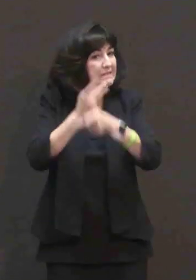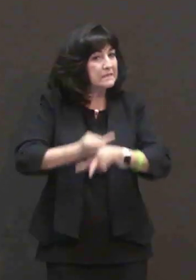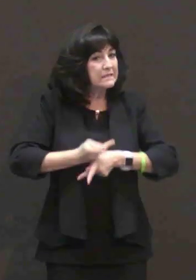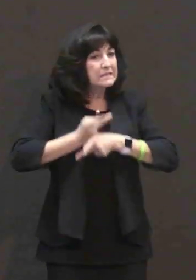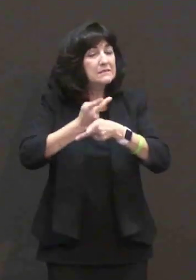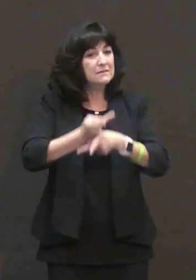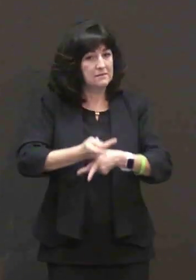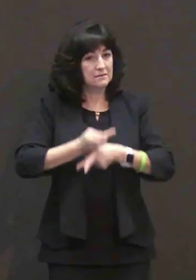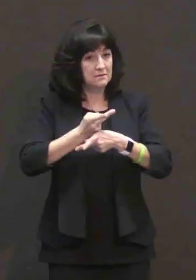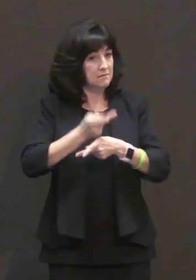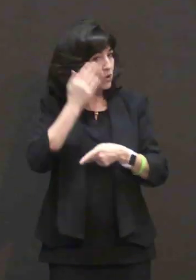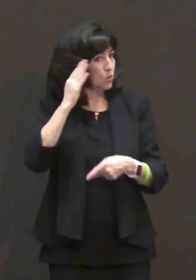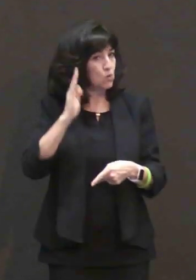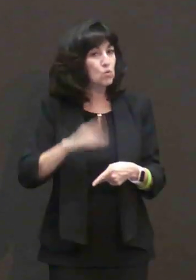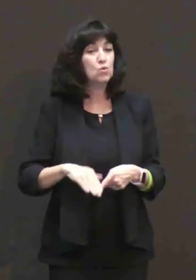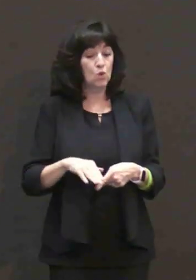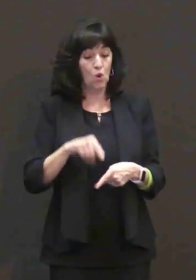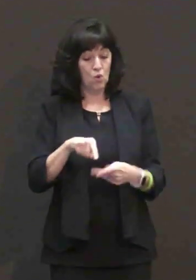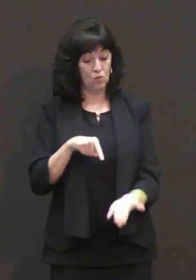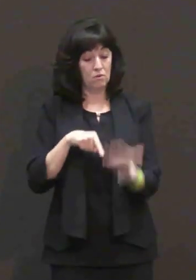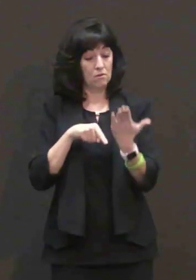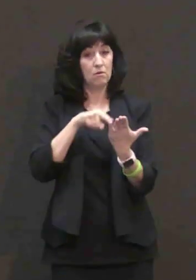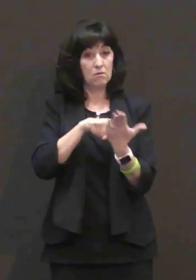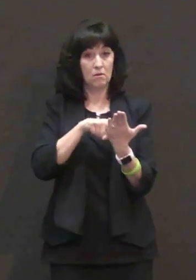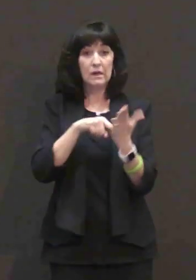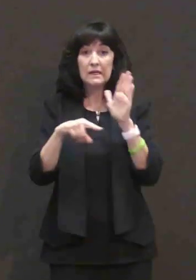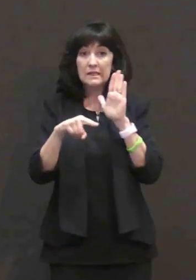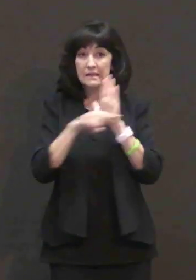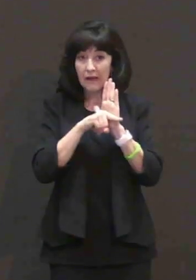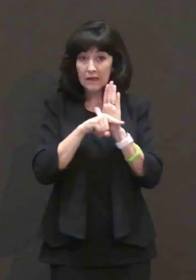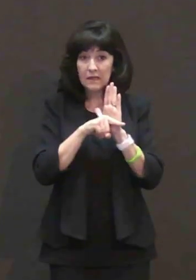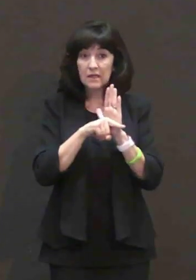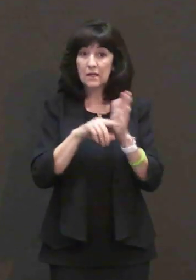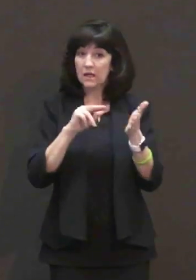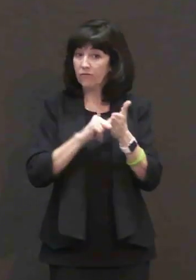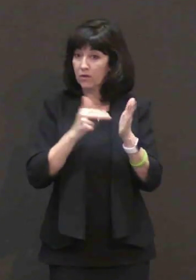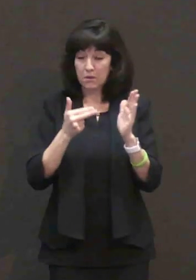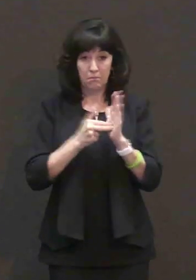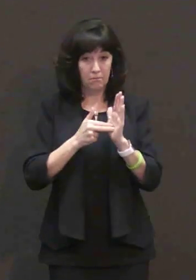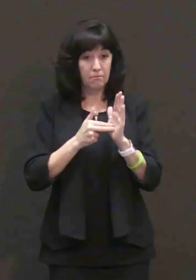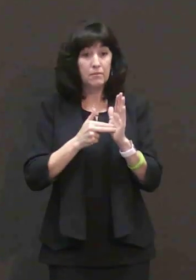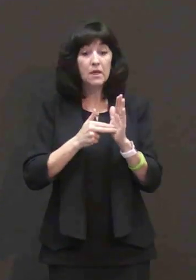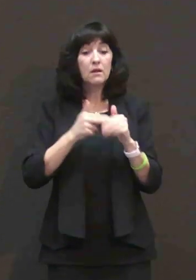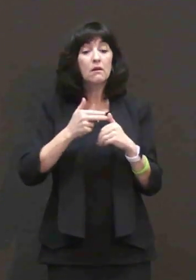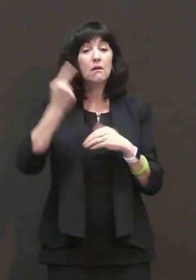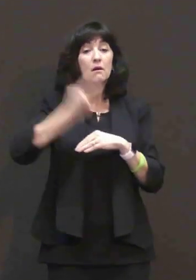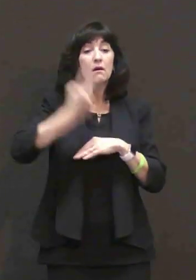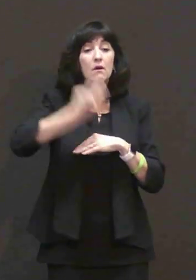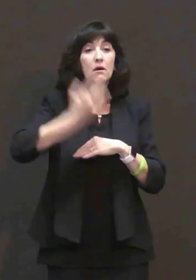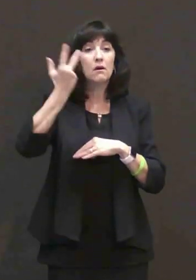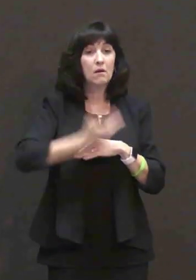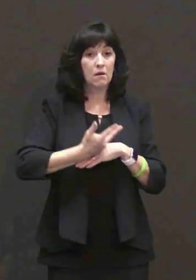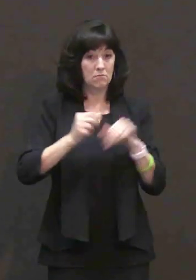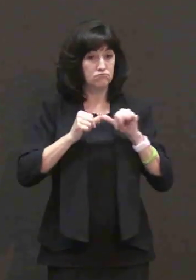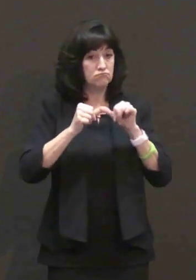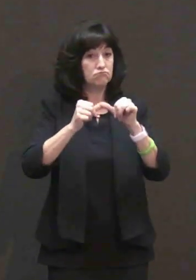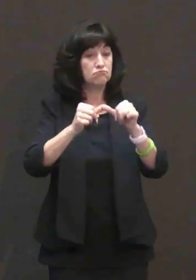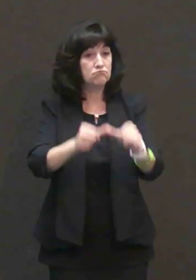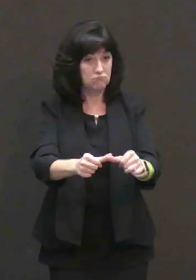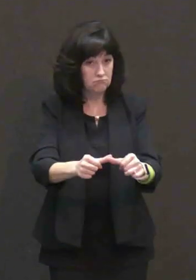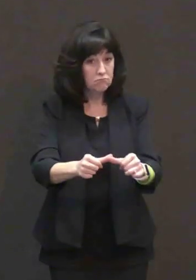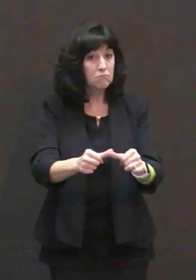a negative on this test doesn't necessarily mean a person won't be negative a couple days later, or won't be positive a